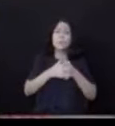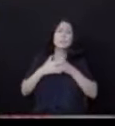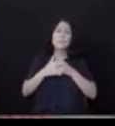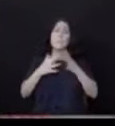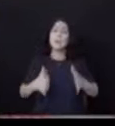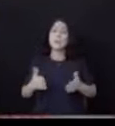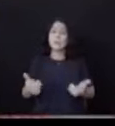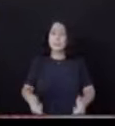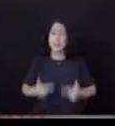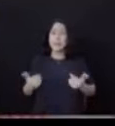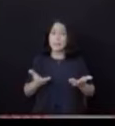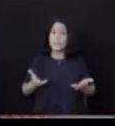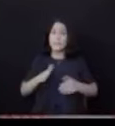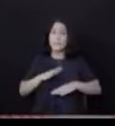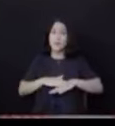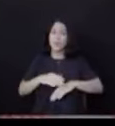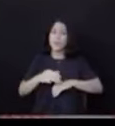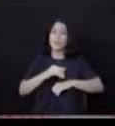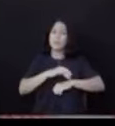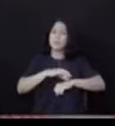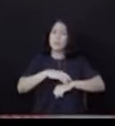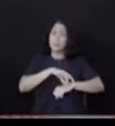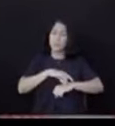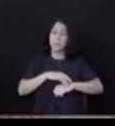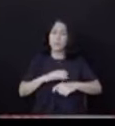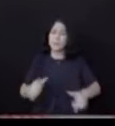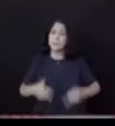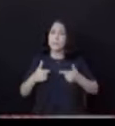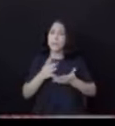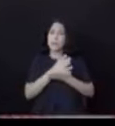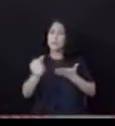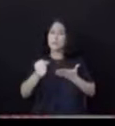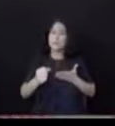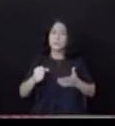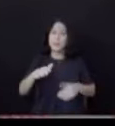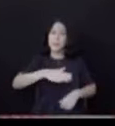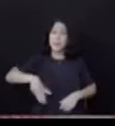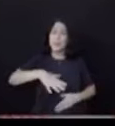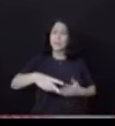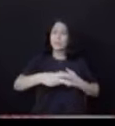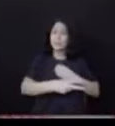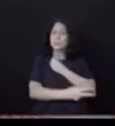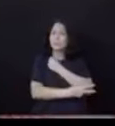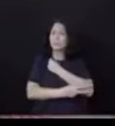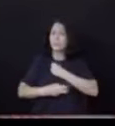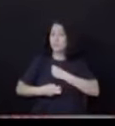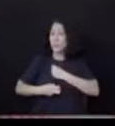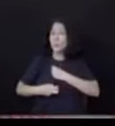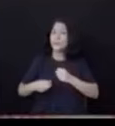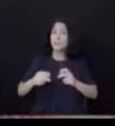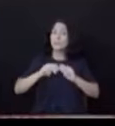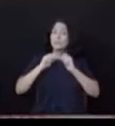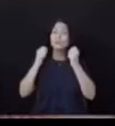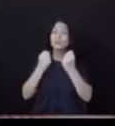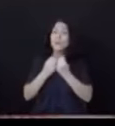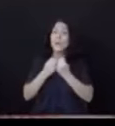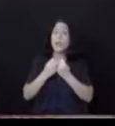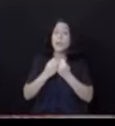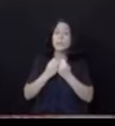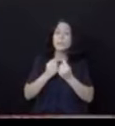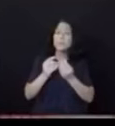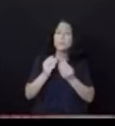soil whose lives were taken whose lands stolen whose tribes were nearly wiped